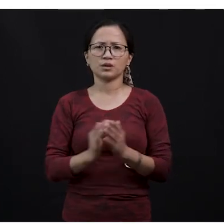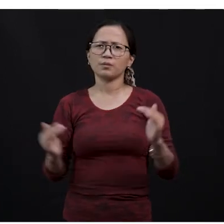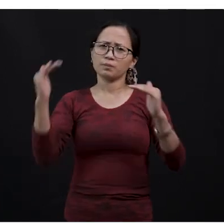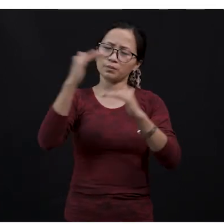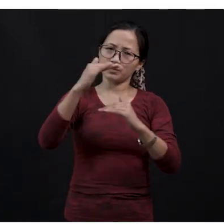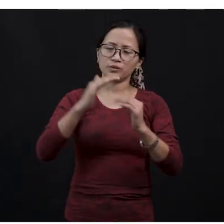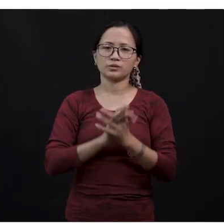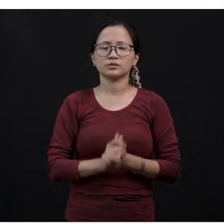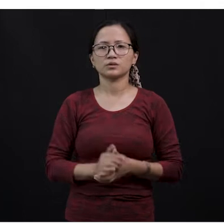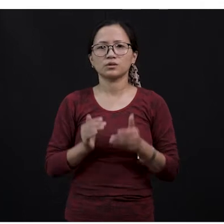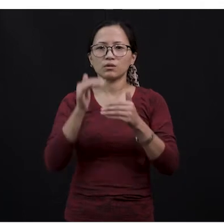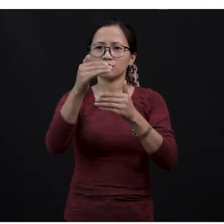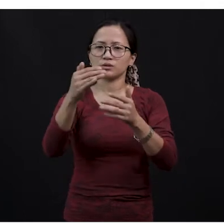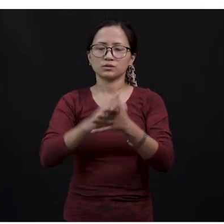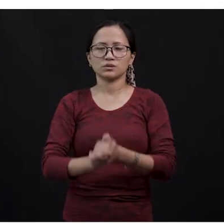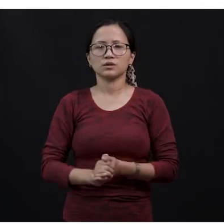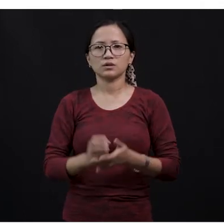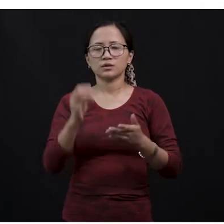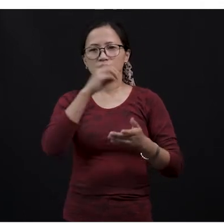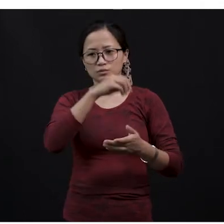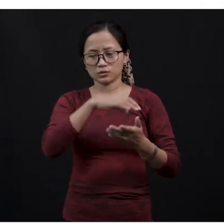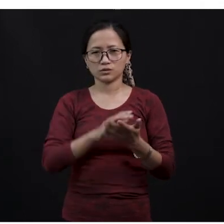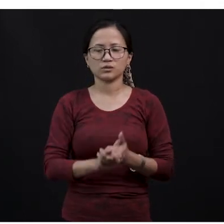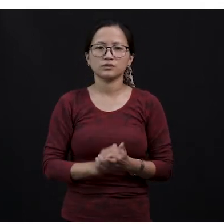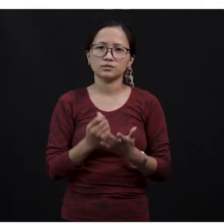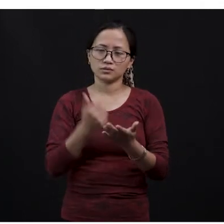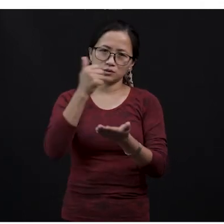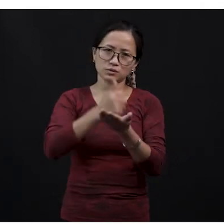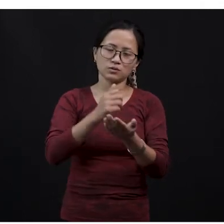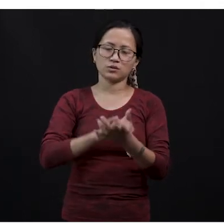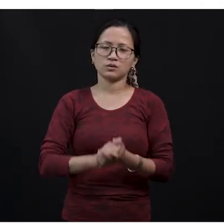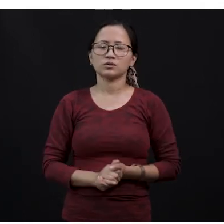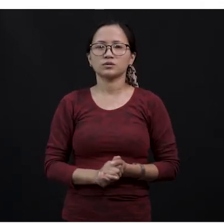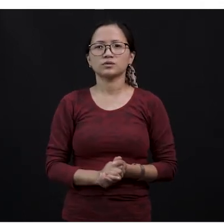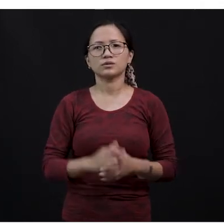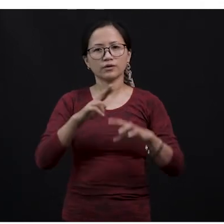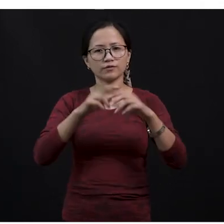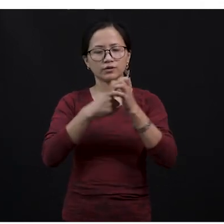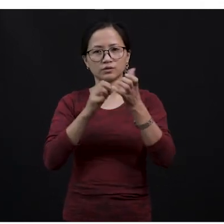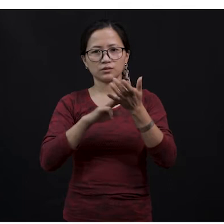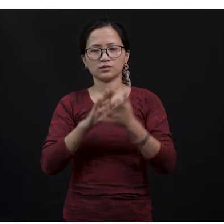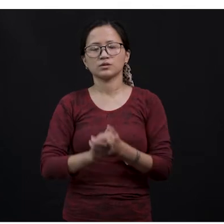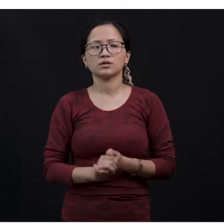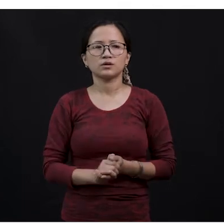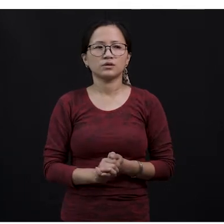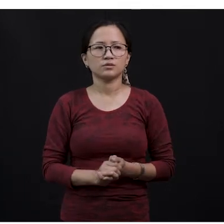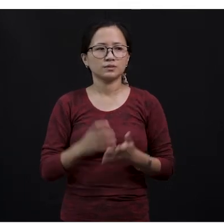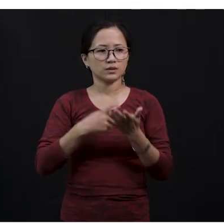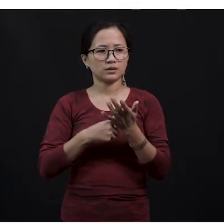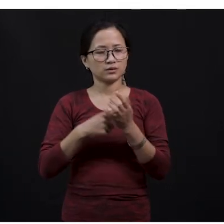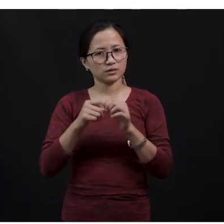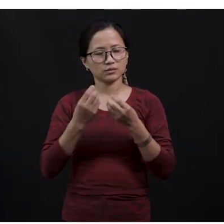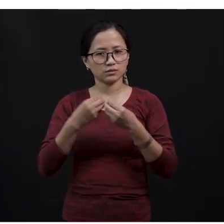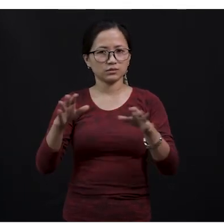the Iqtas have to be deposited with the government. He was the first one to frame regulations for the famine relief. So whenever